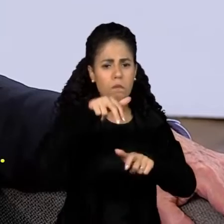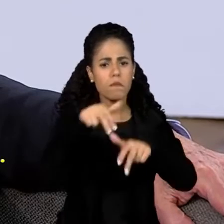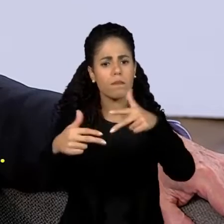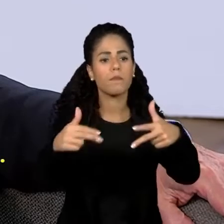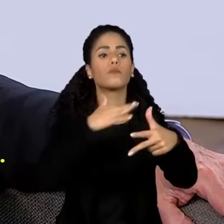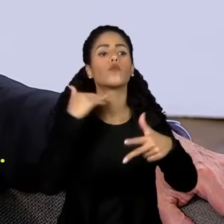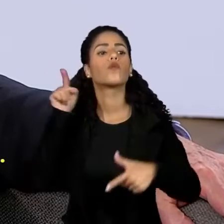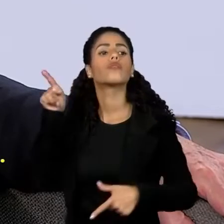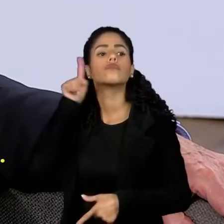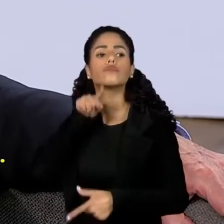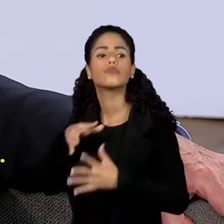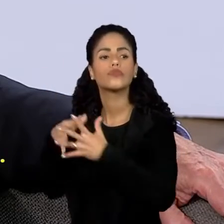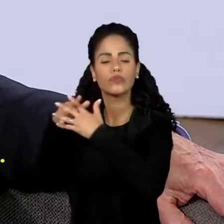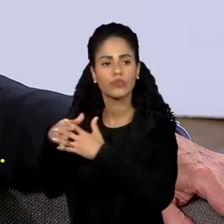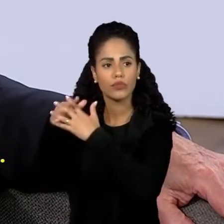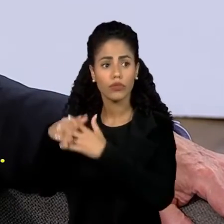States